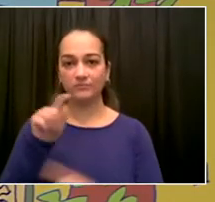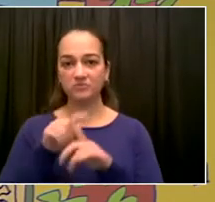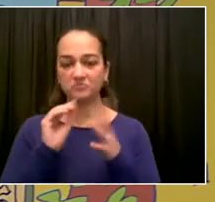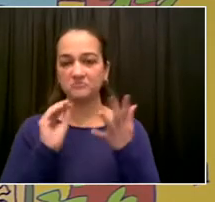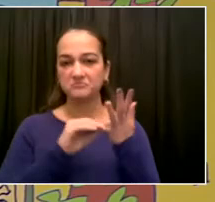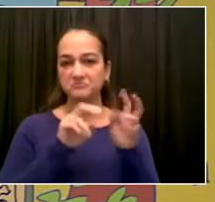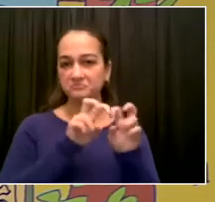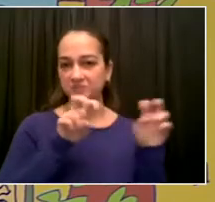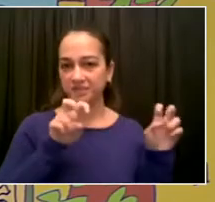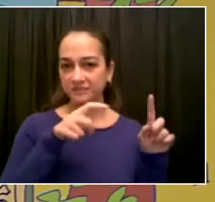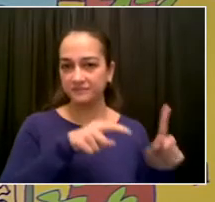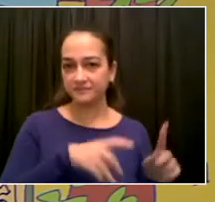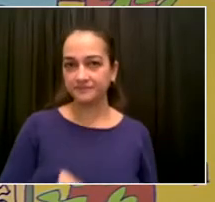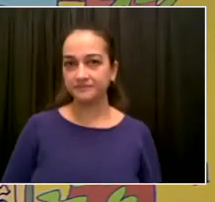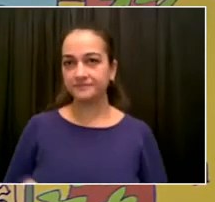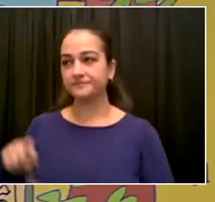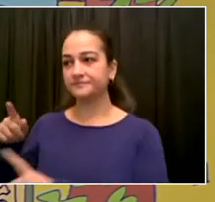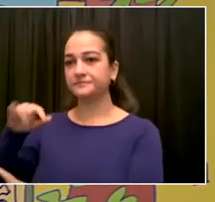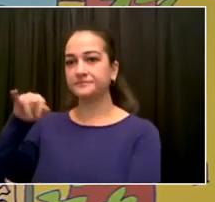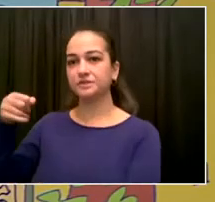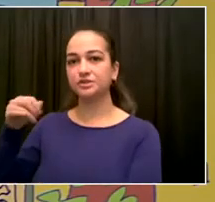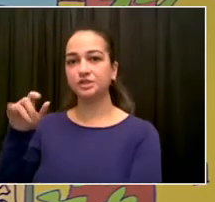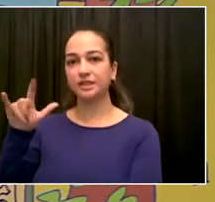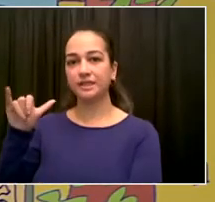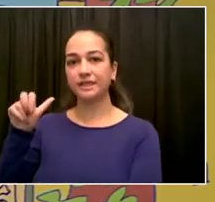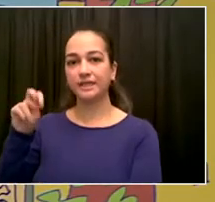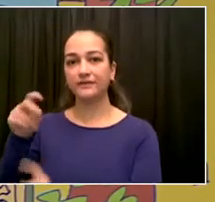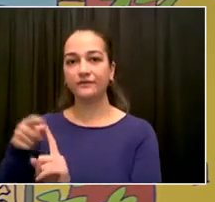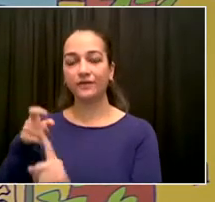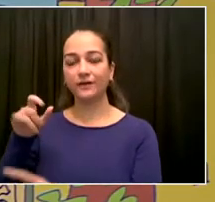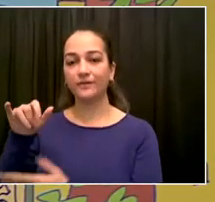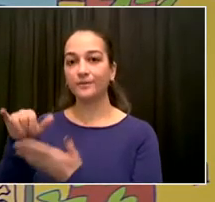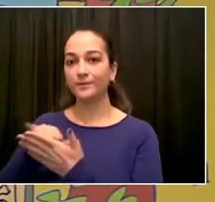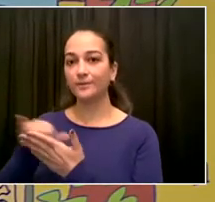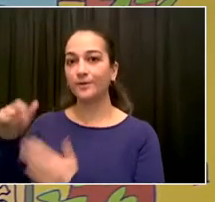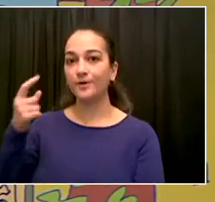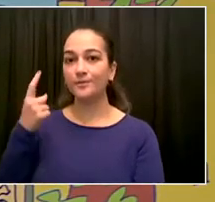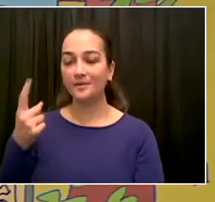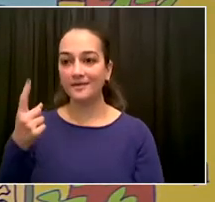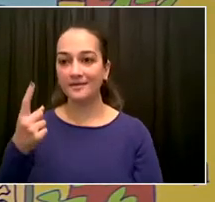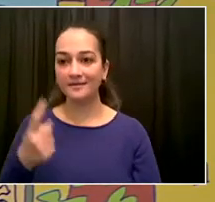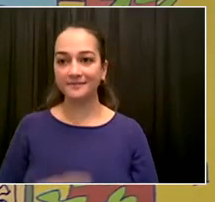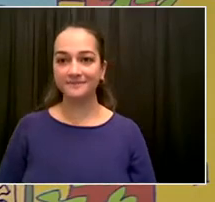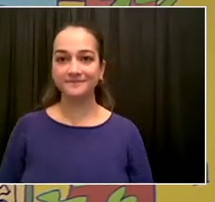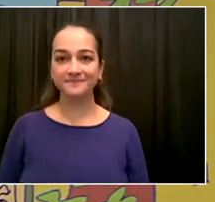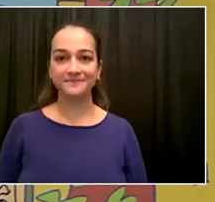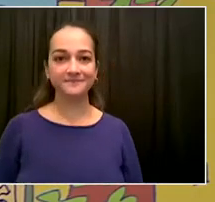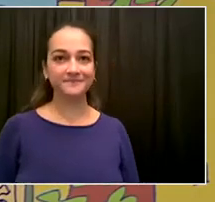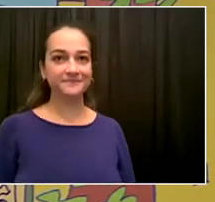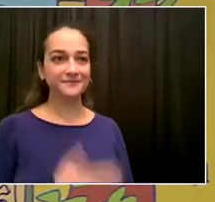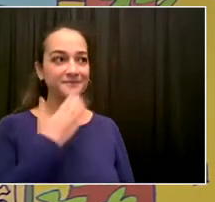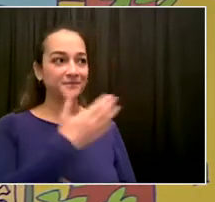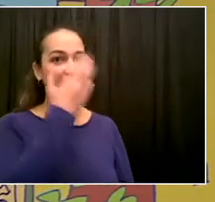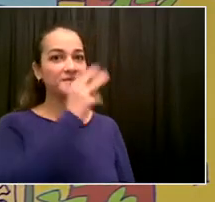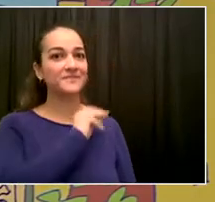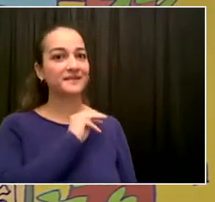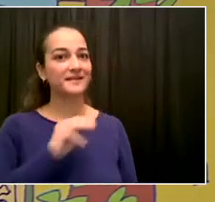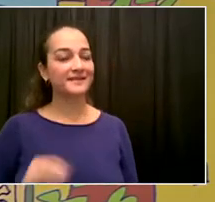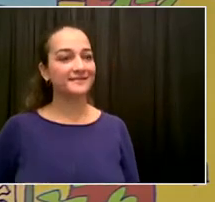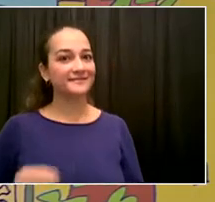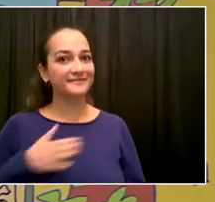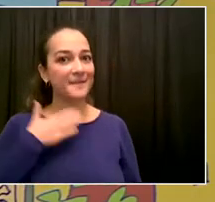Hi, Mayor. Happy Monday. I want to ask about the increased use of random metal detectors